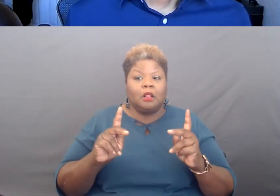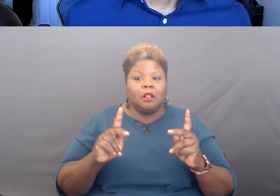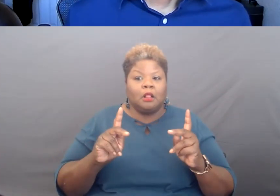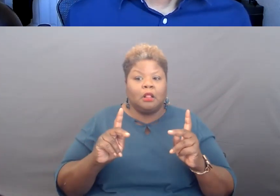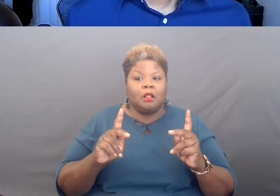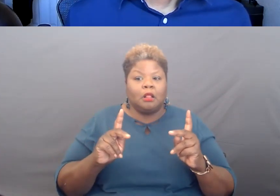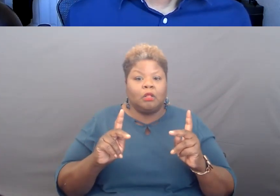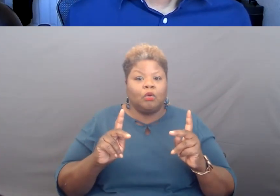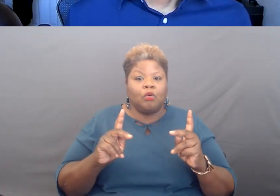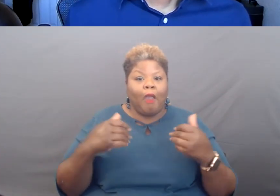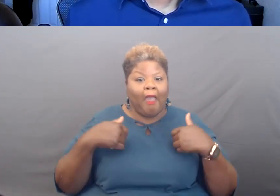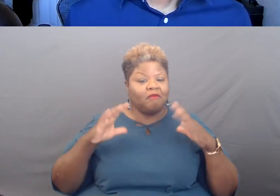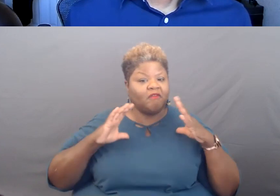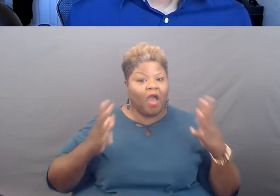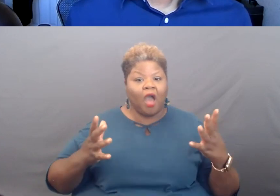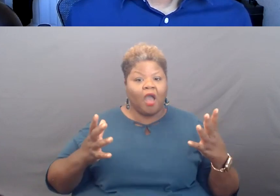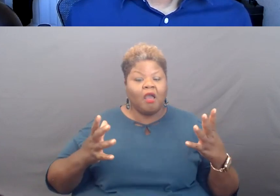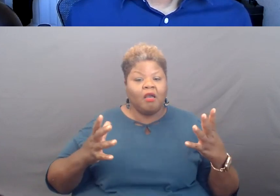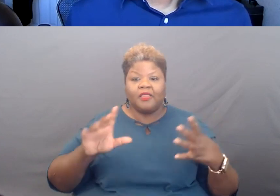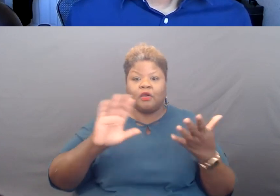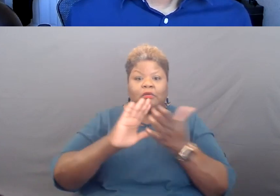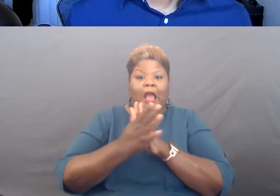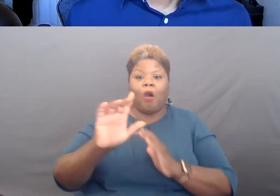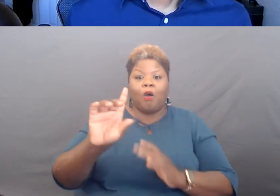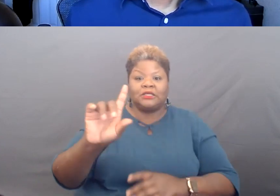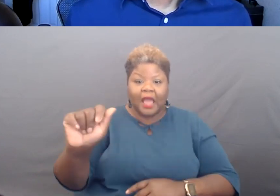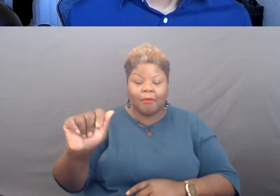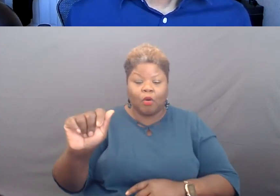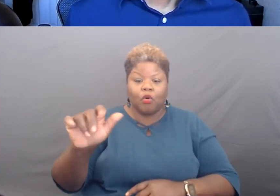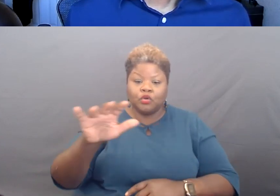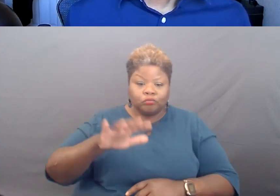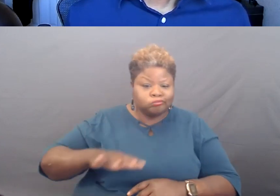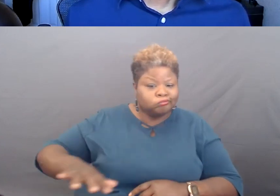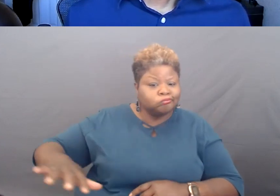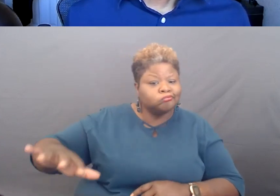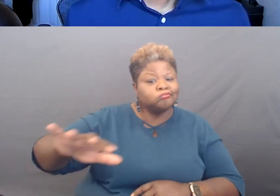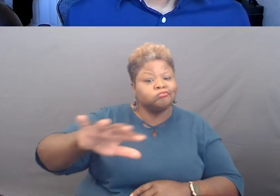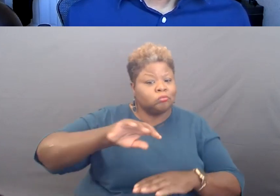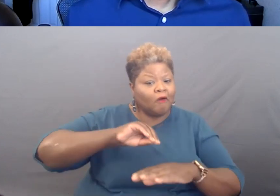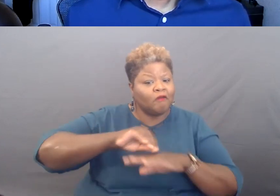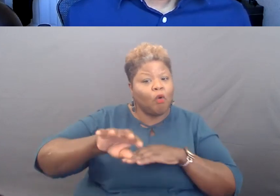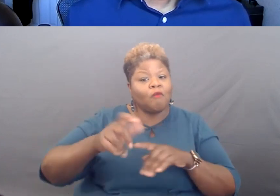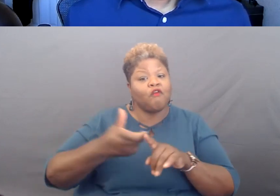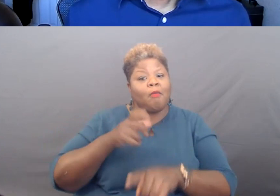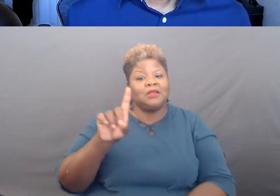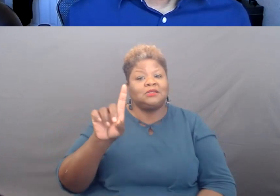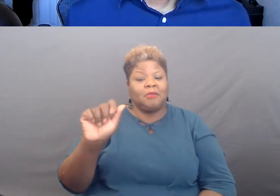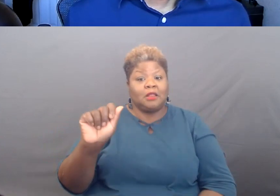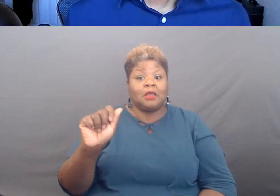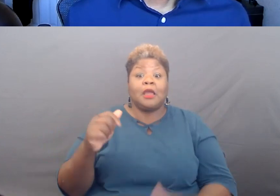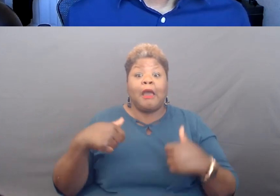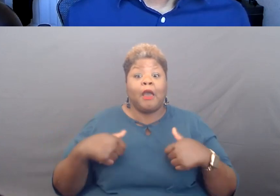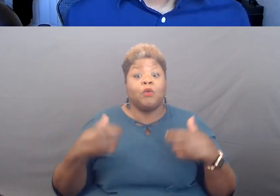who are now disabled. So this entire era is informed by disability. And so I think that I would